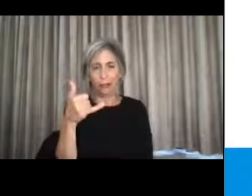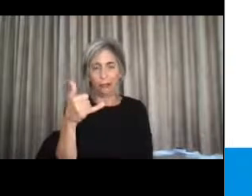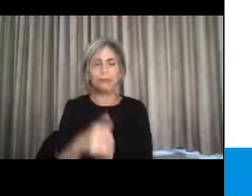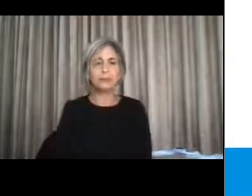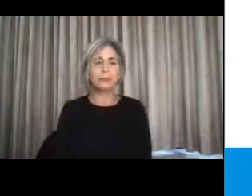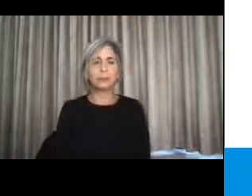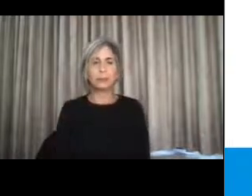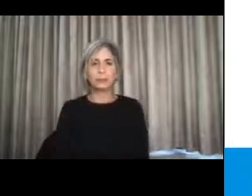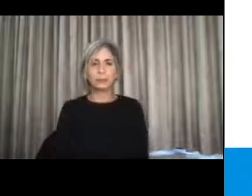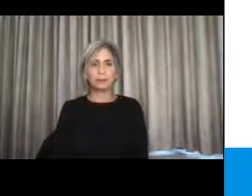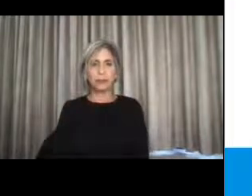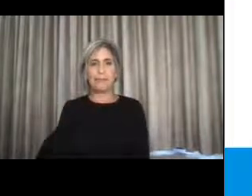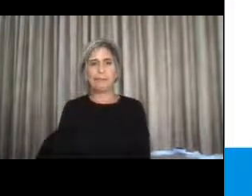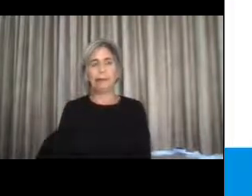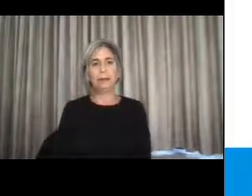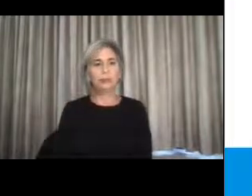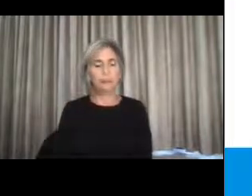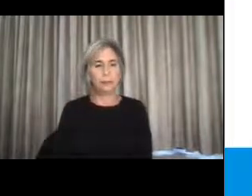please.